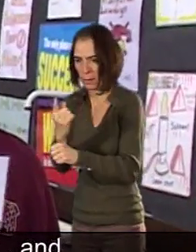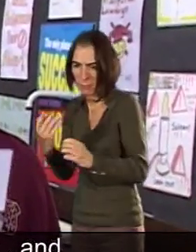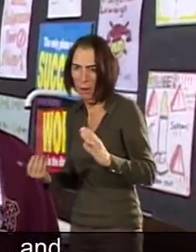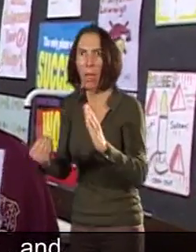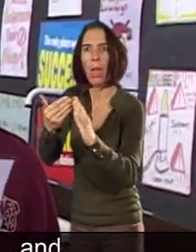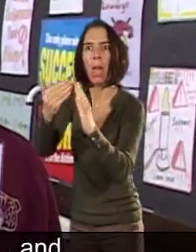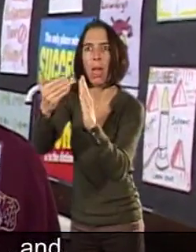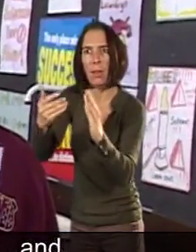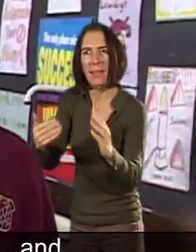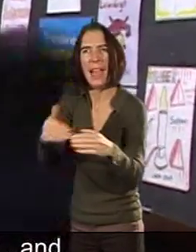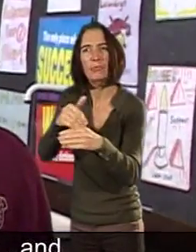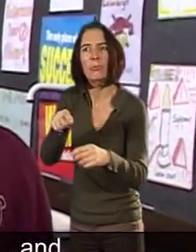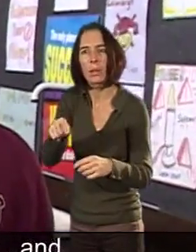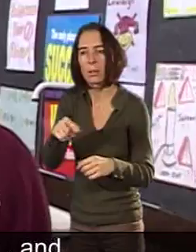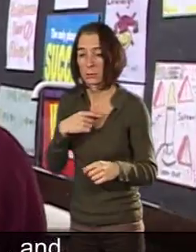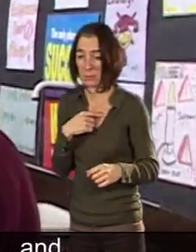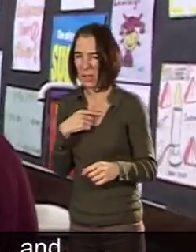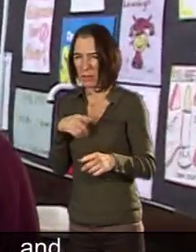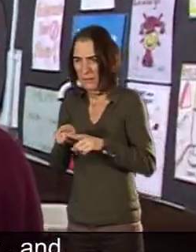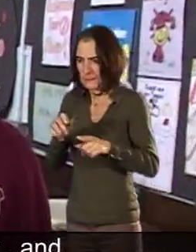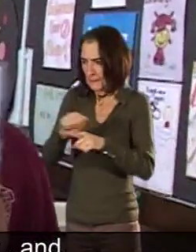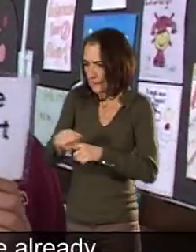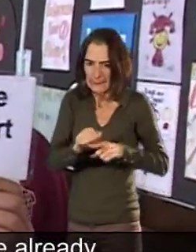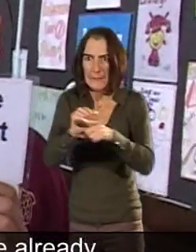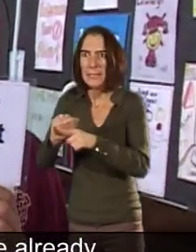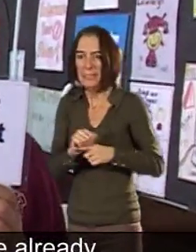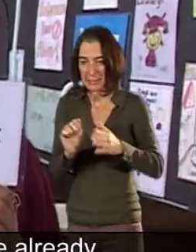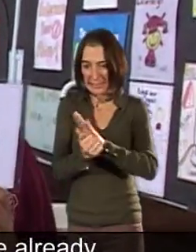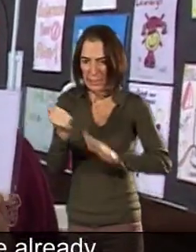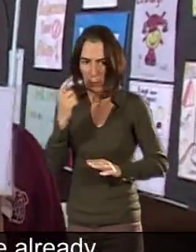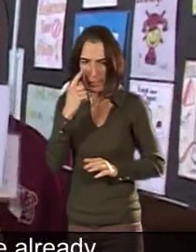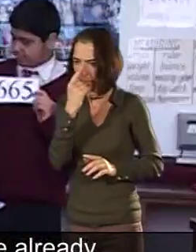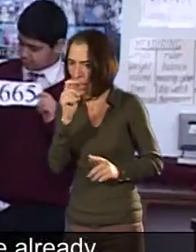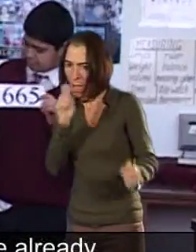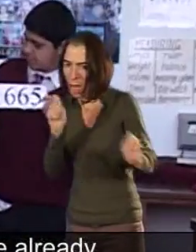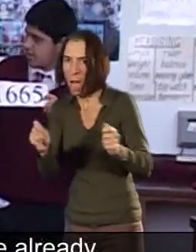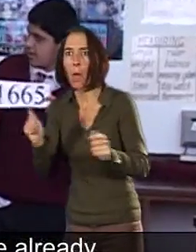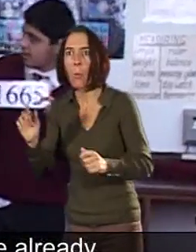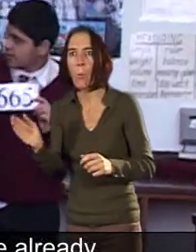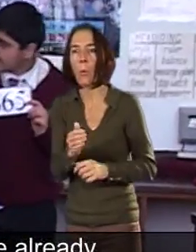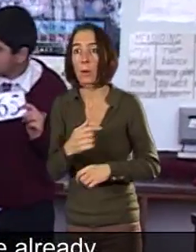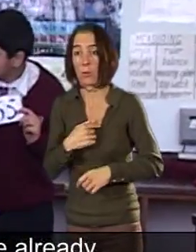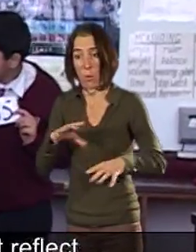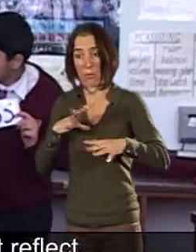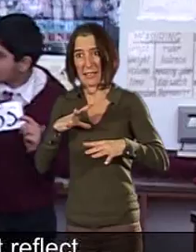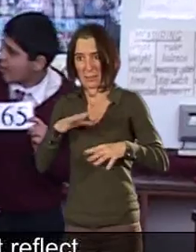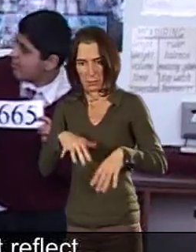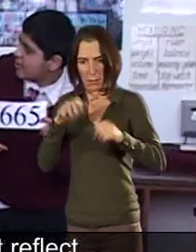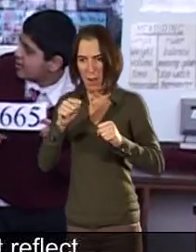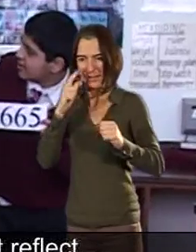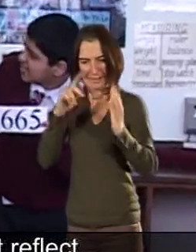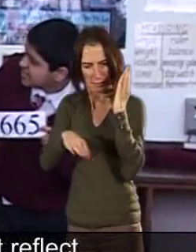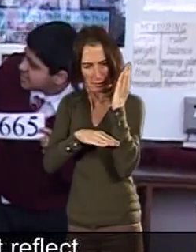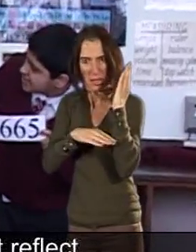that they've got and honing them further. I think for any school there are always starting points, there are already things that they're already doing that they may